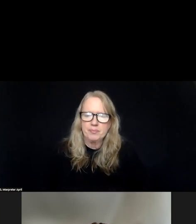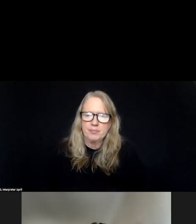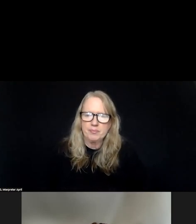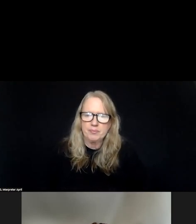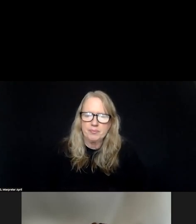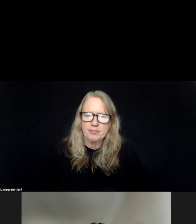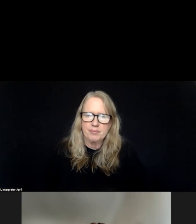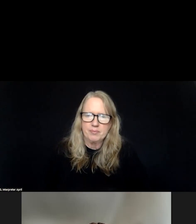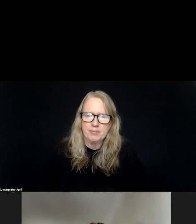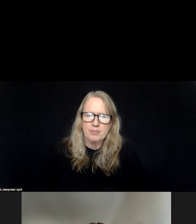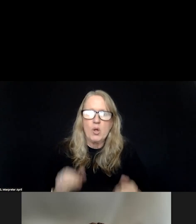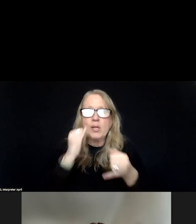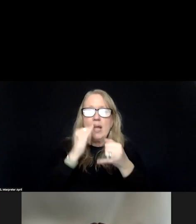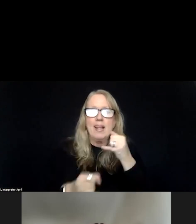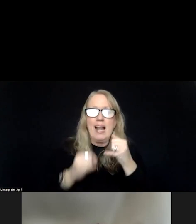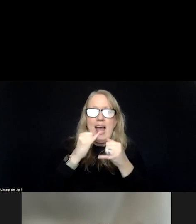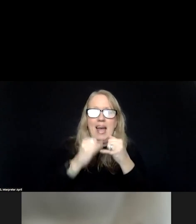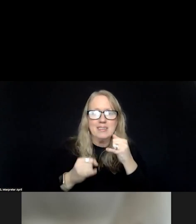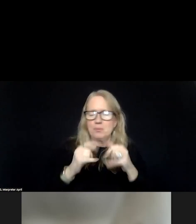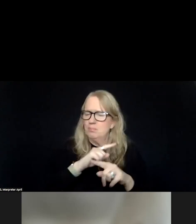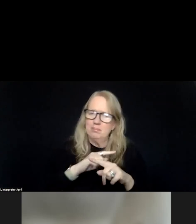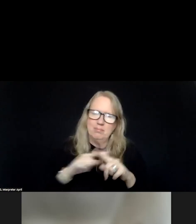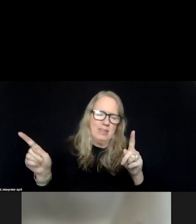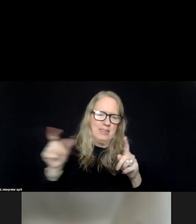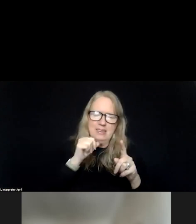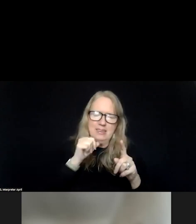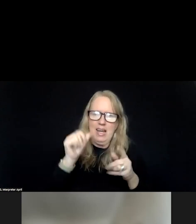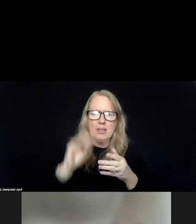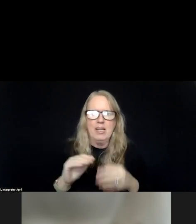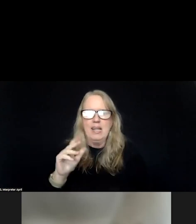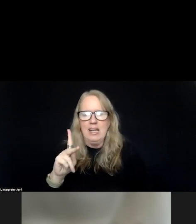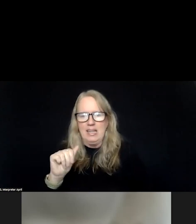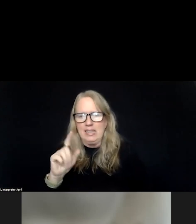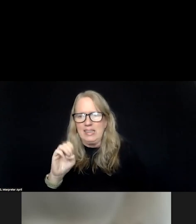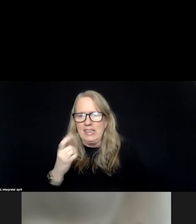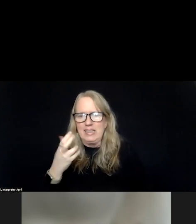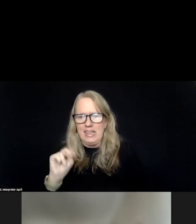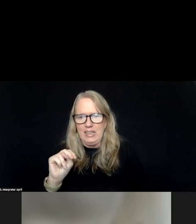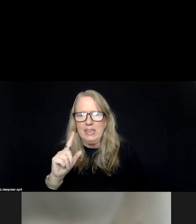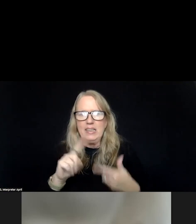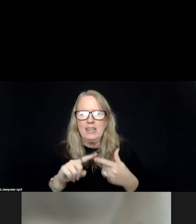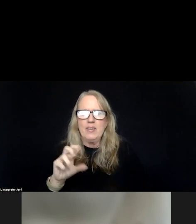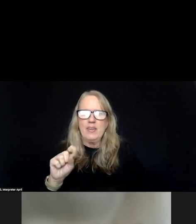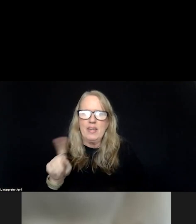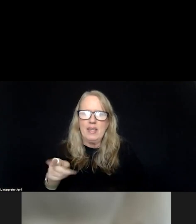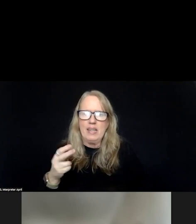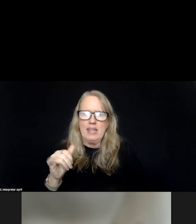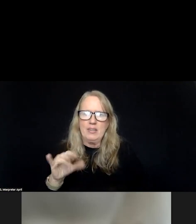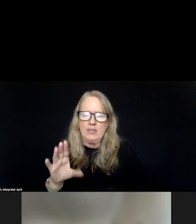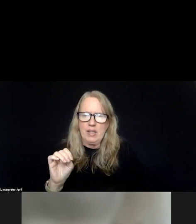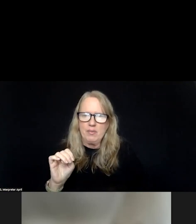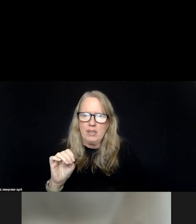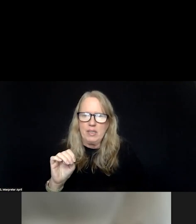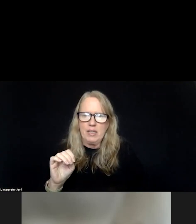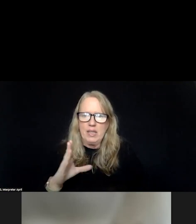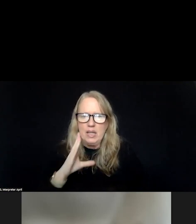suggestions. Last, but absolutely not least, Caitlin, I'll turn to you, and then Stephanie to do the